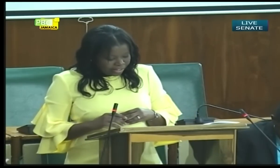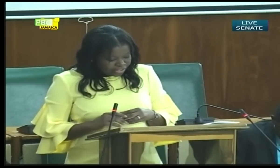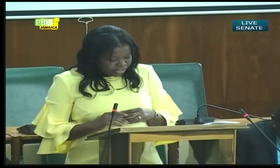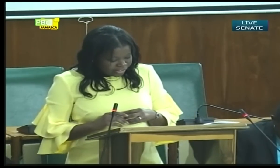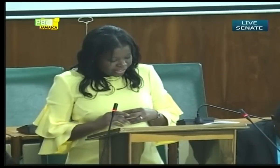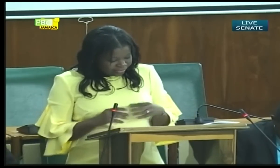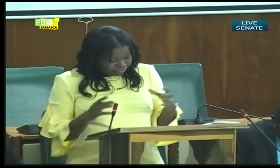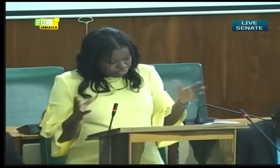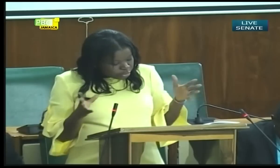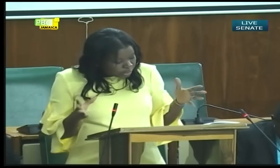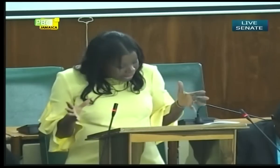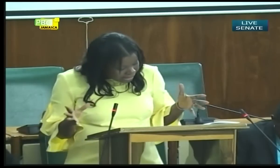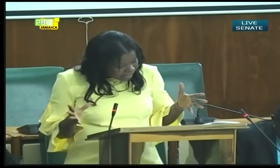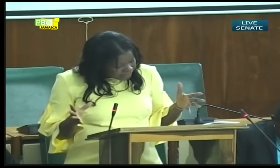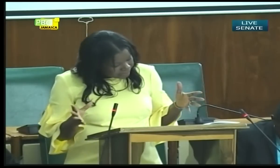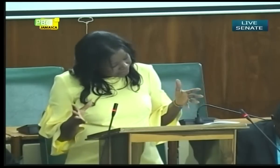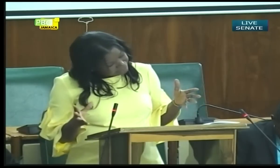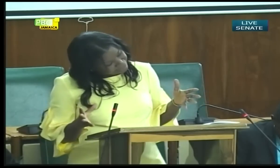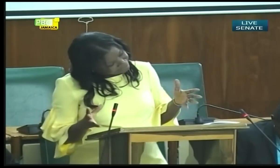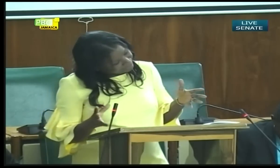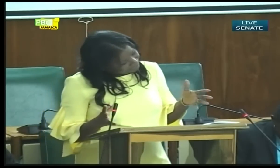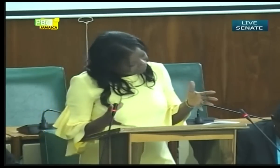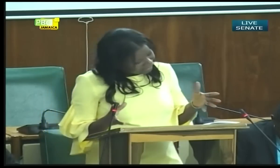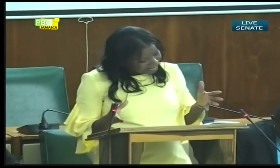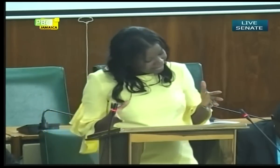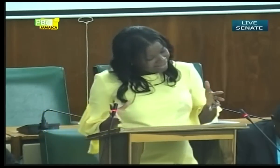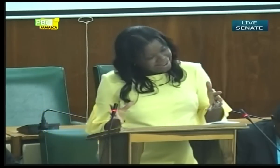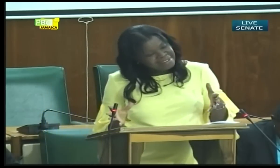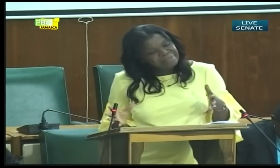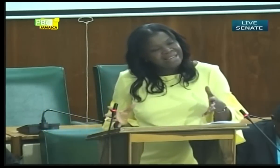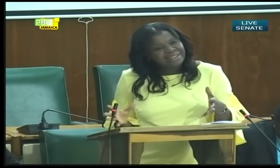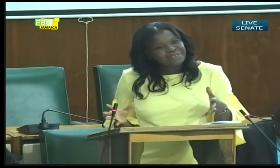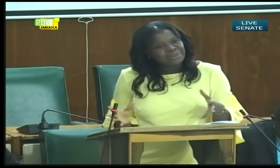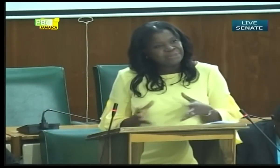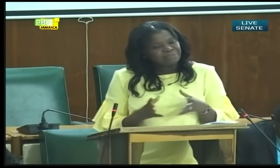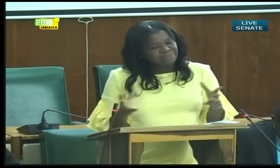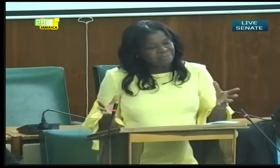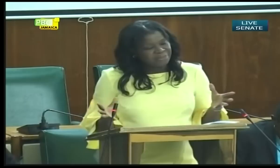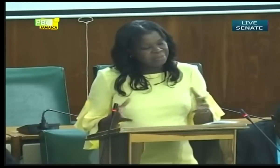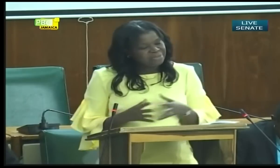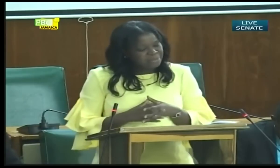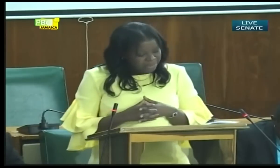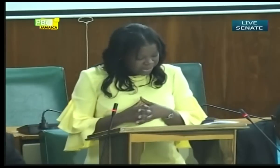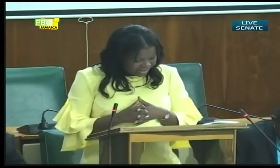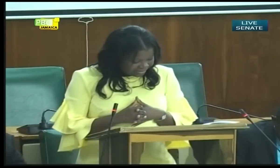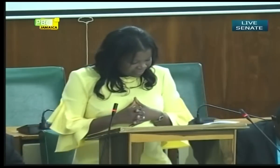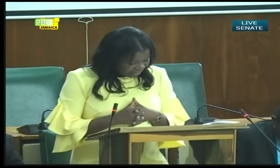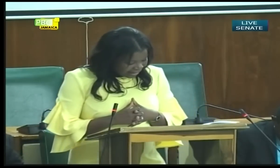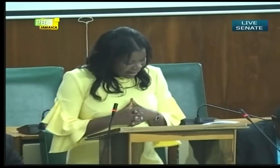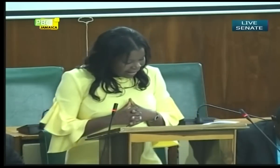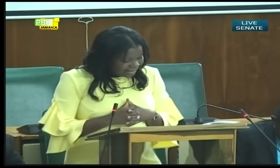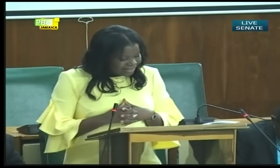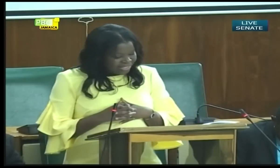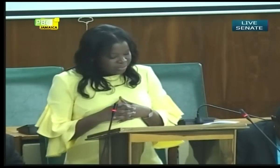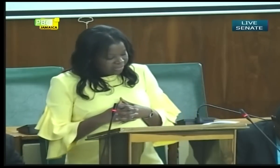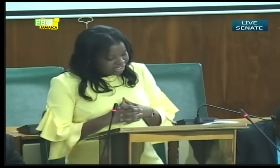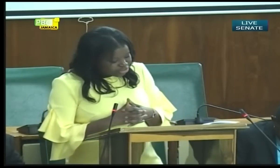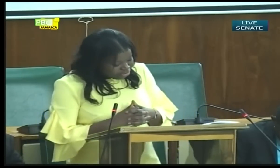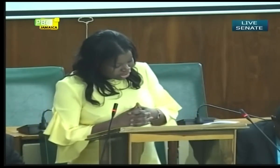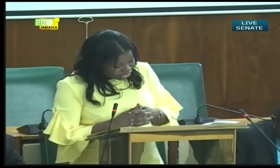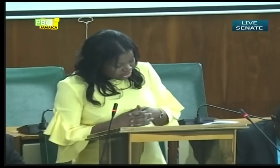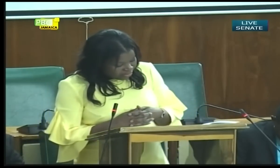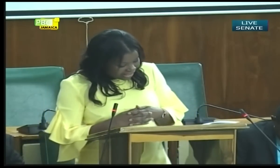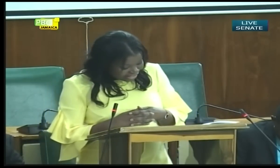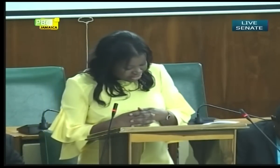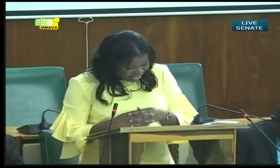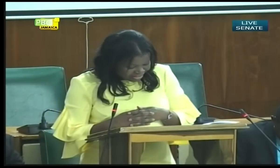there are certain rules that are applied or being proposed. And it says, where a